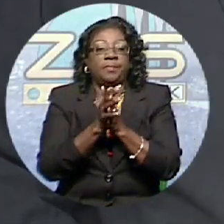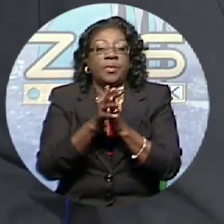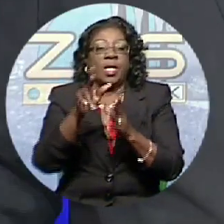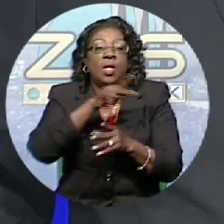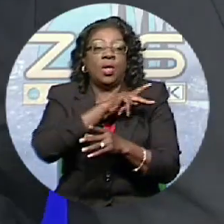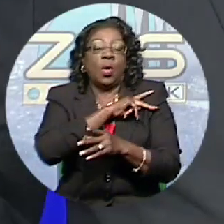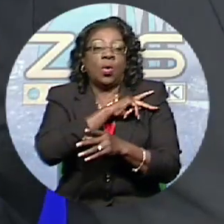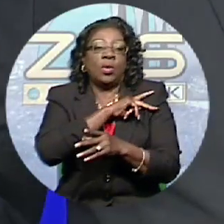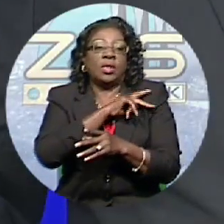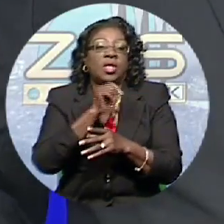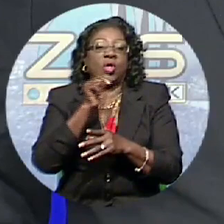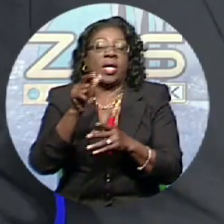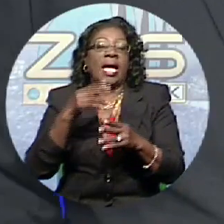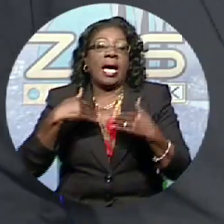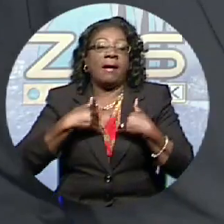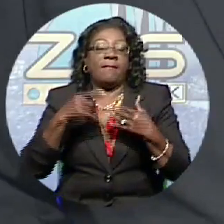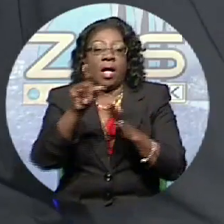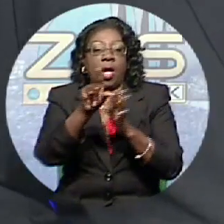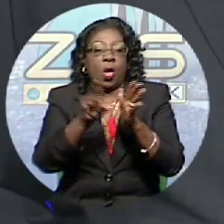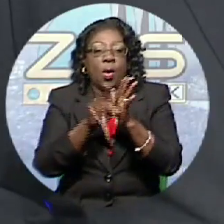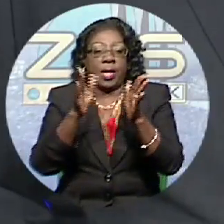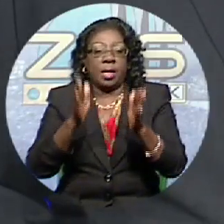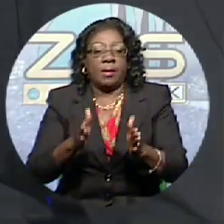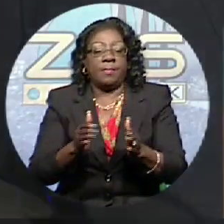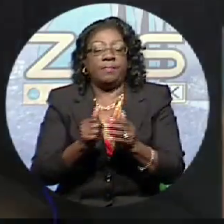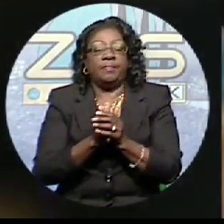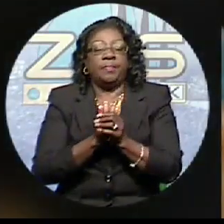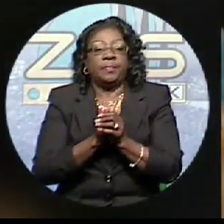Knowles did not have a lawyer at that time.